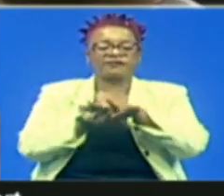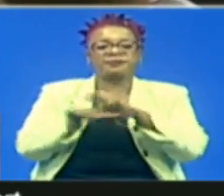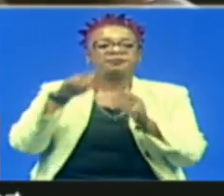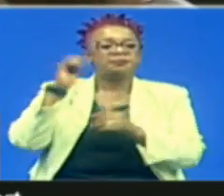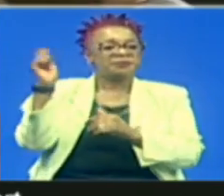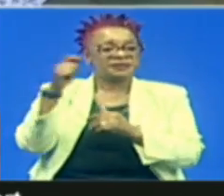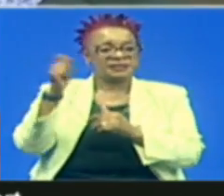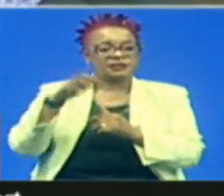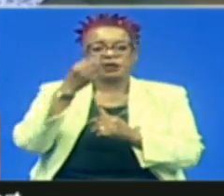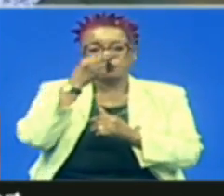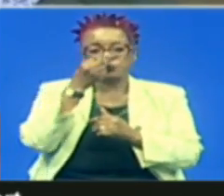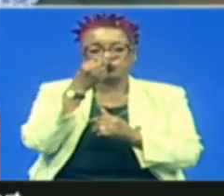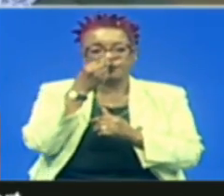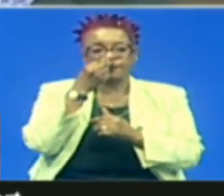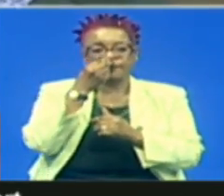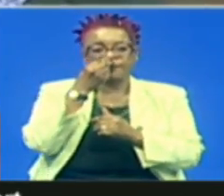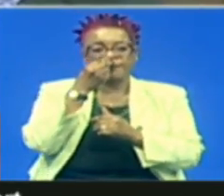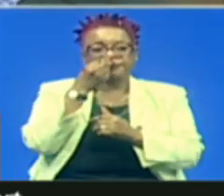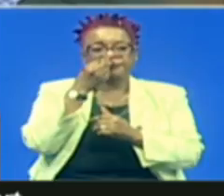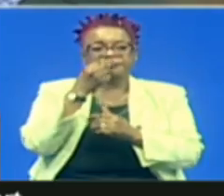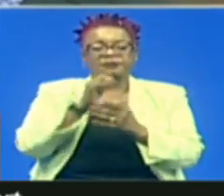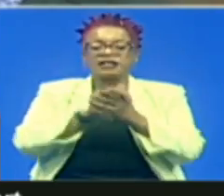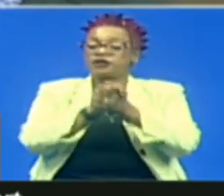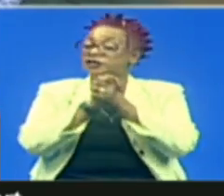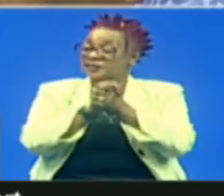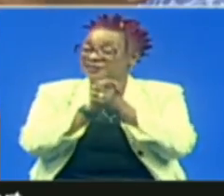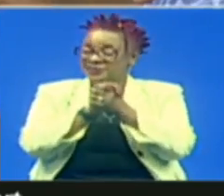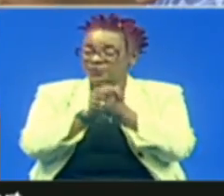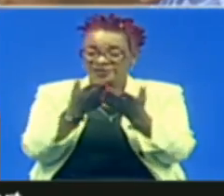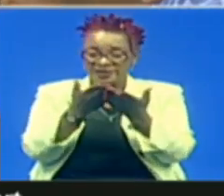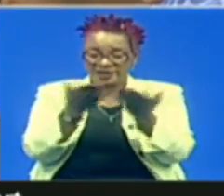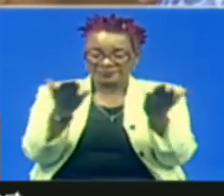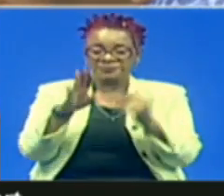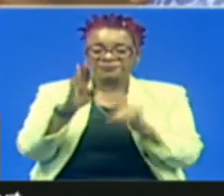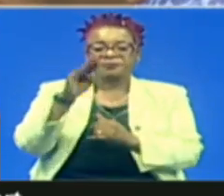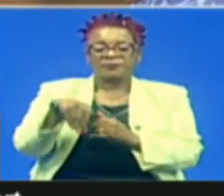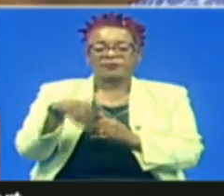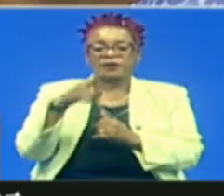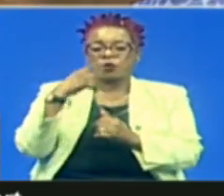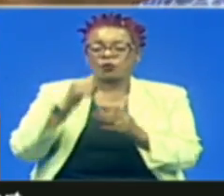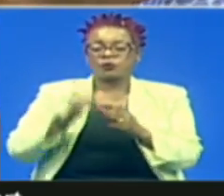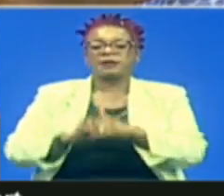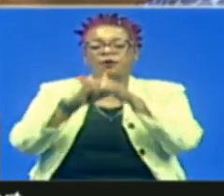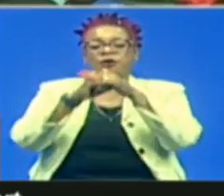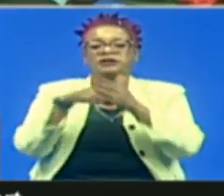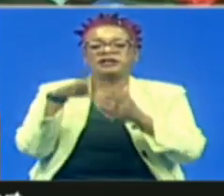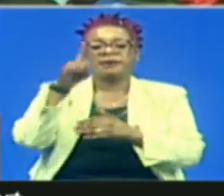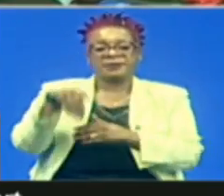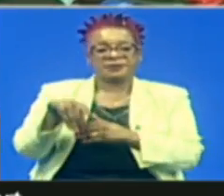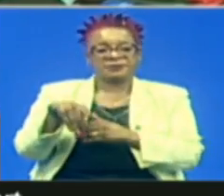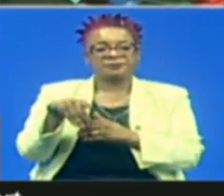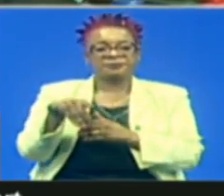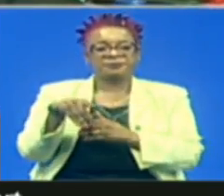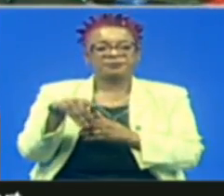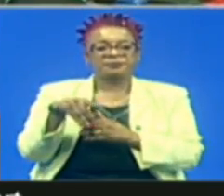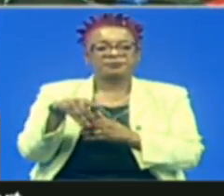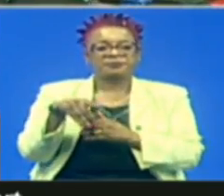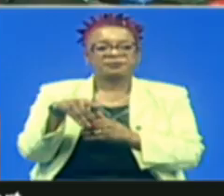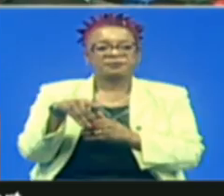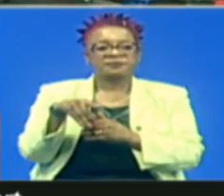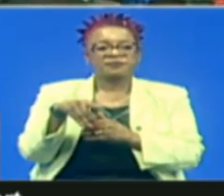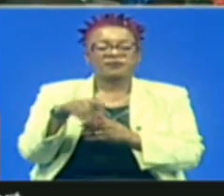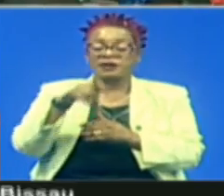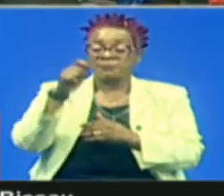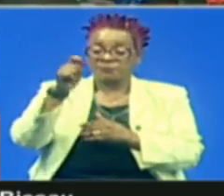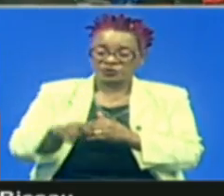Ruto. And in solidarity with him today were MPs allied to the Deputy President. The